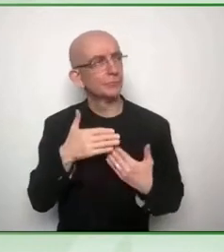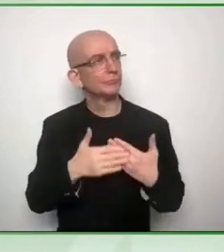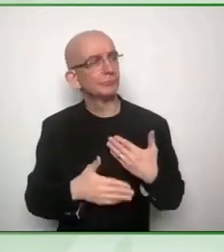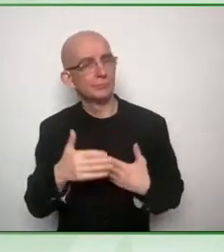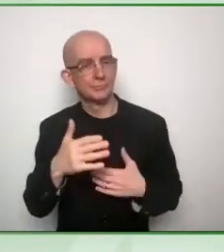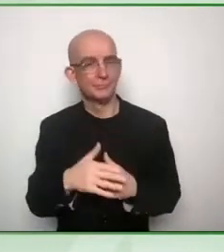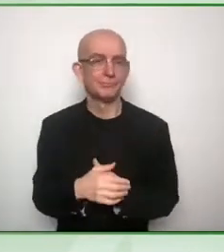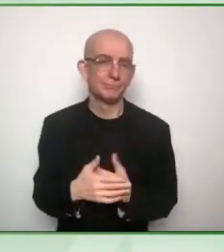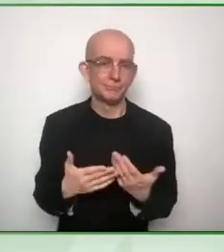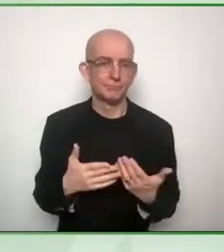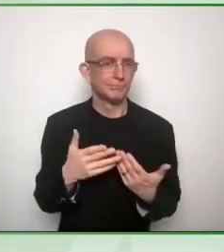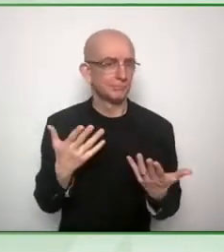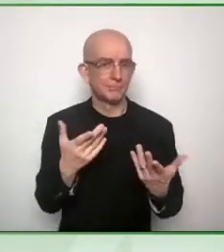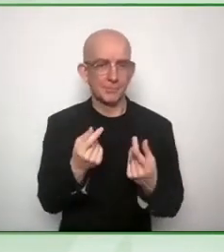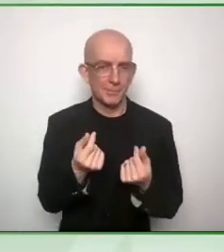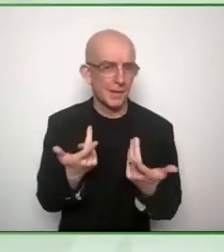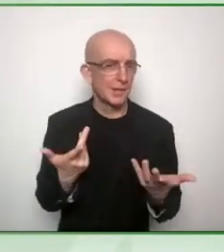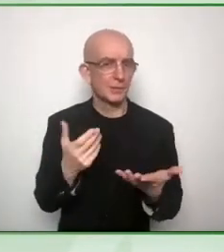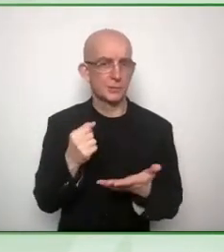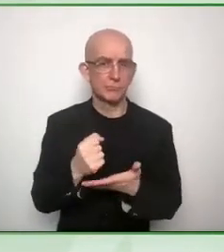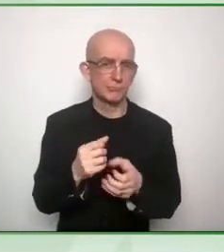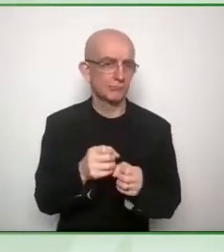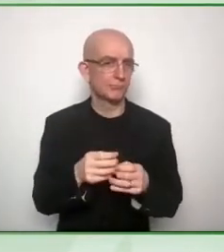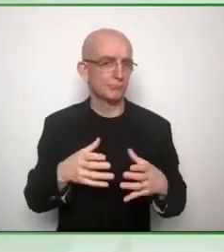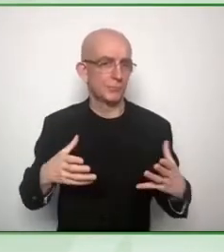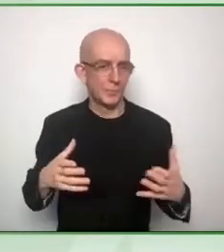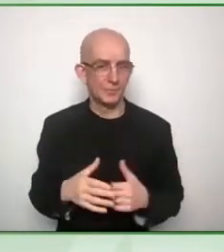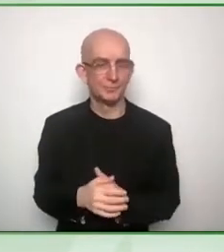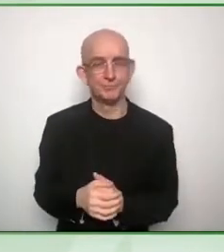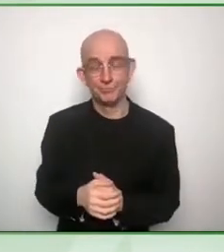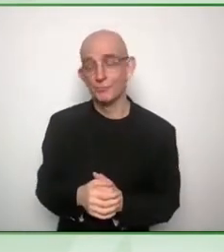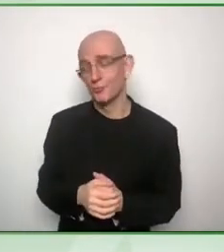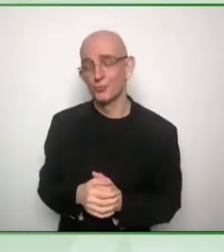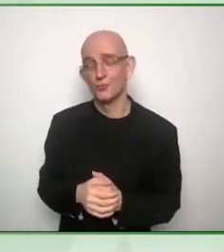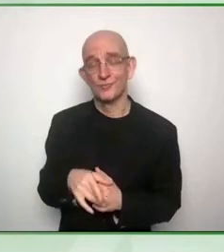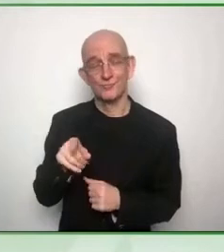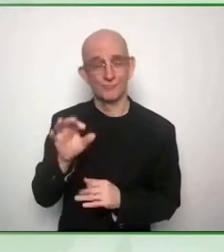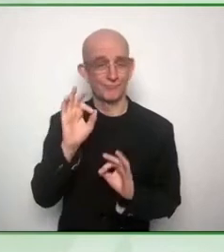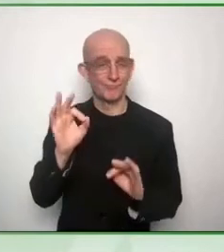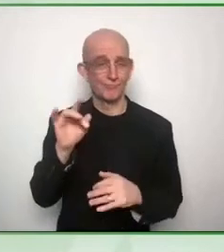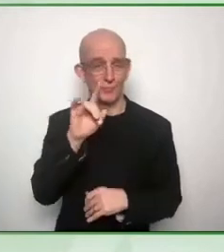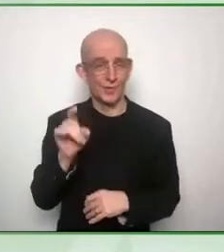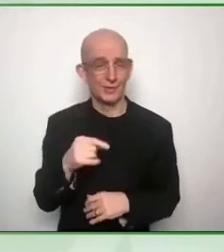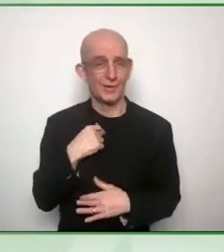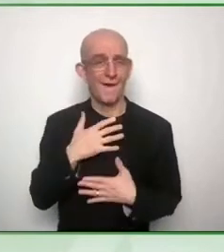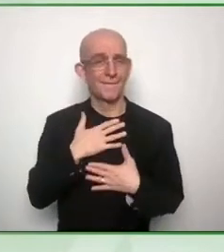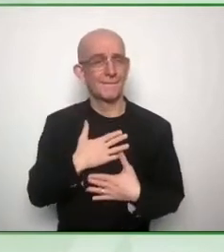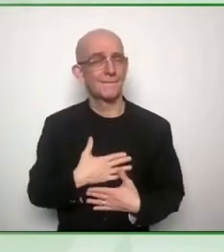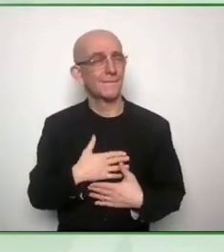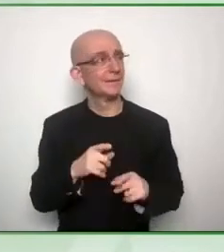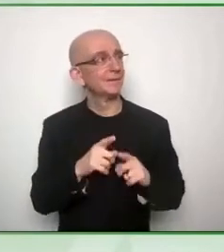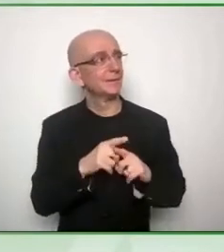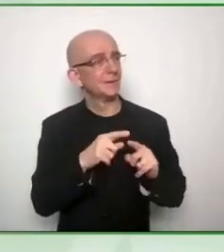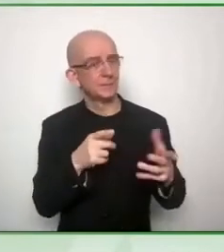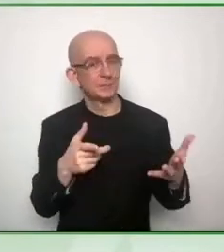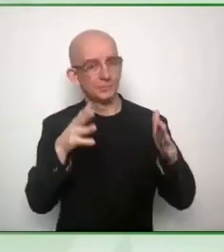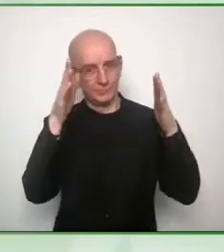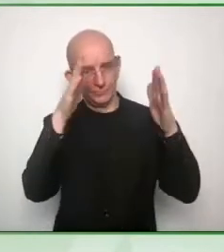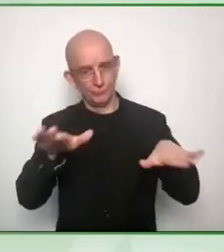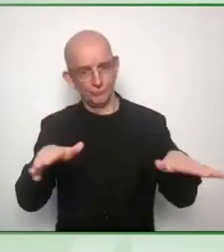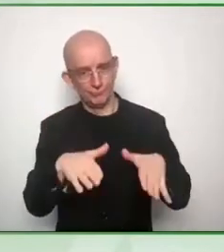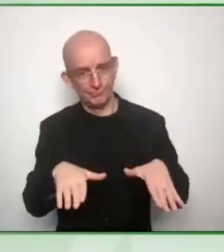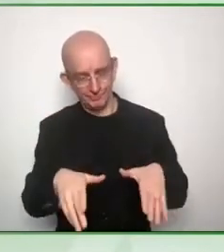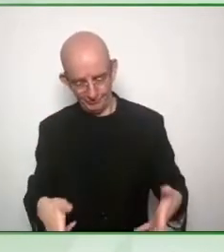immediate future, I would really look for some sort of funding to enable this thing to really run on its own without the need for, me to